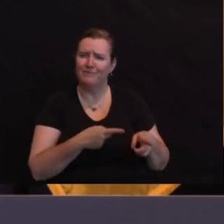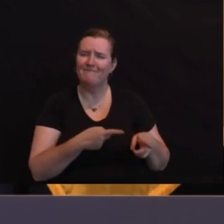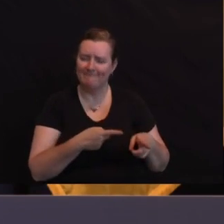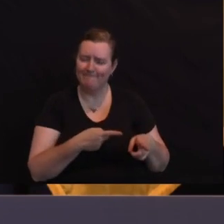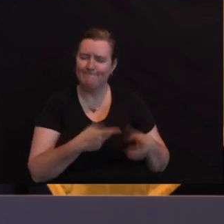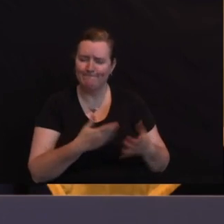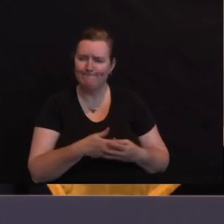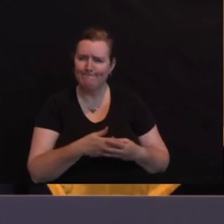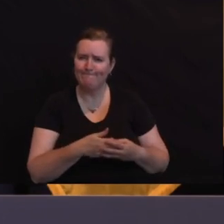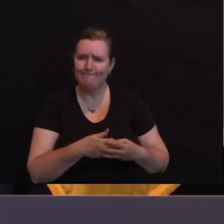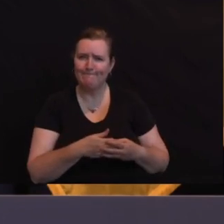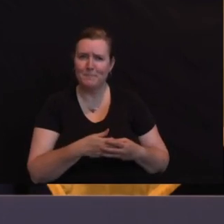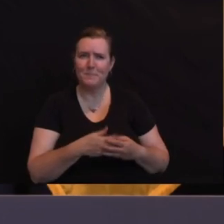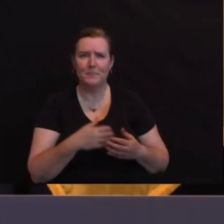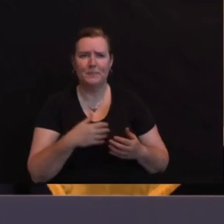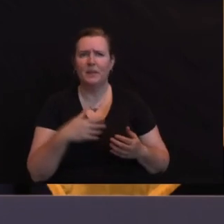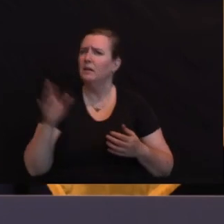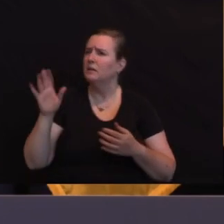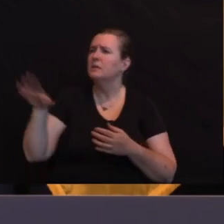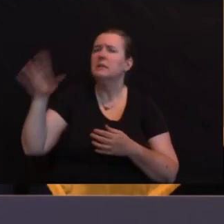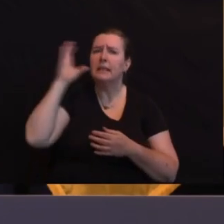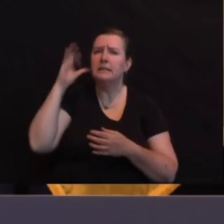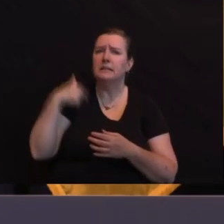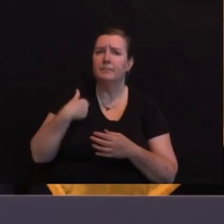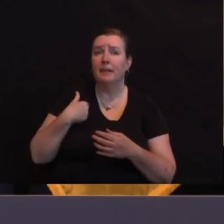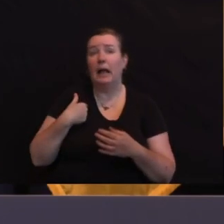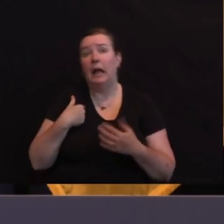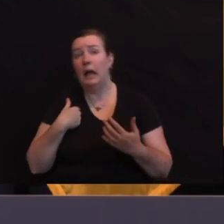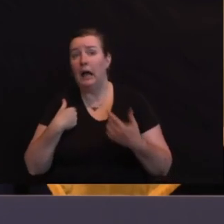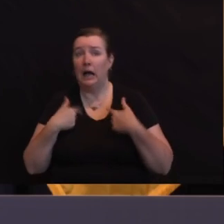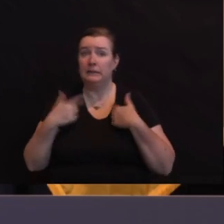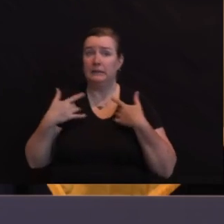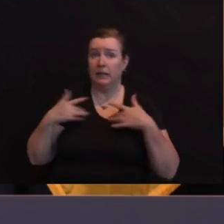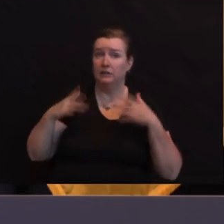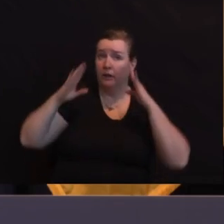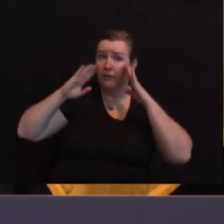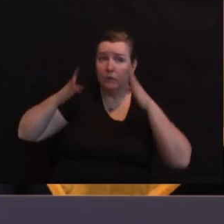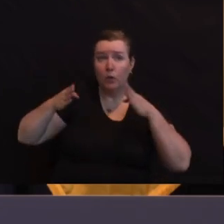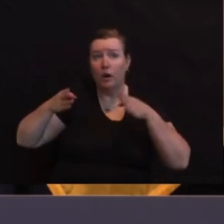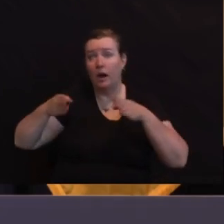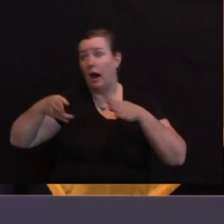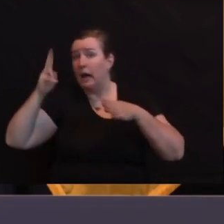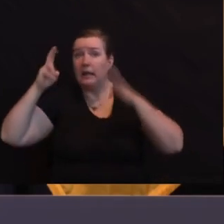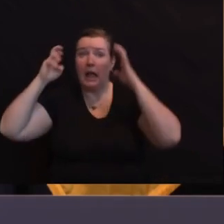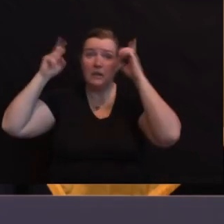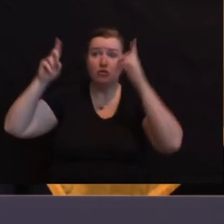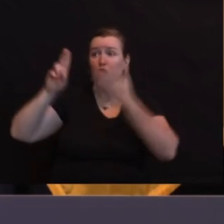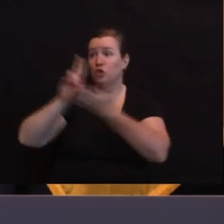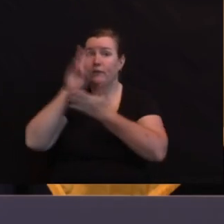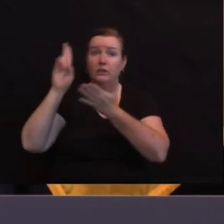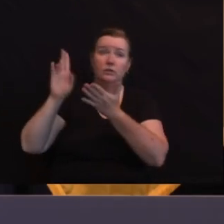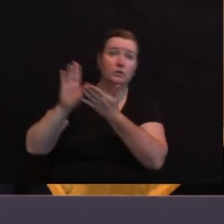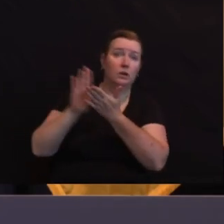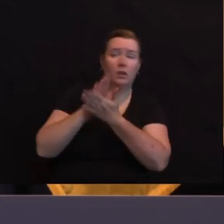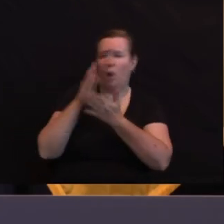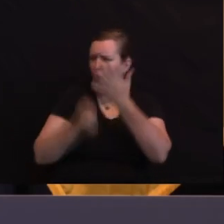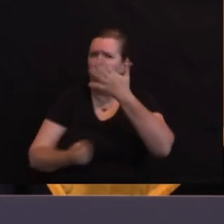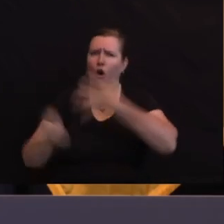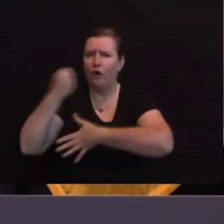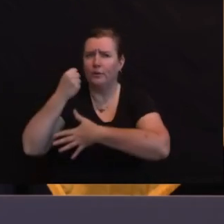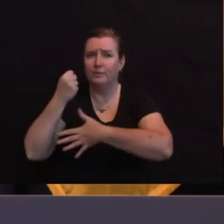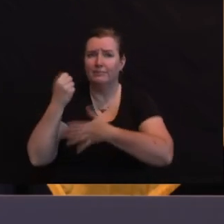And she said, listen, we happen to focus on higher ed, and higher ed continues to be a big priority for us as a